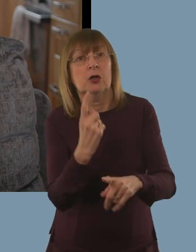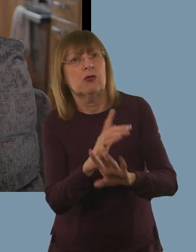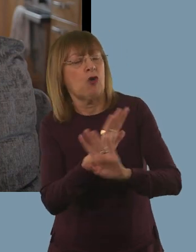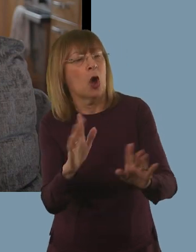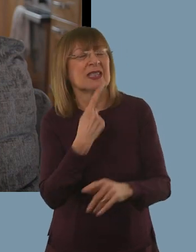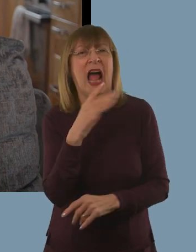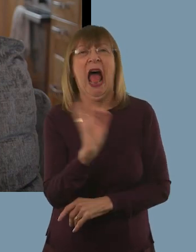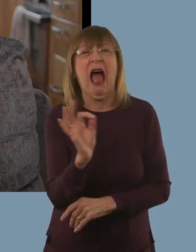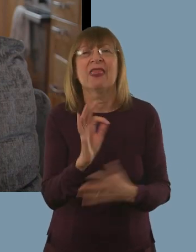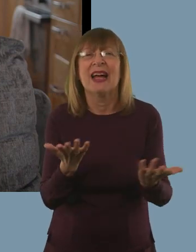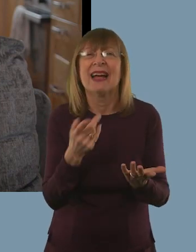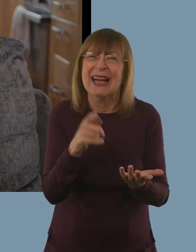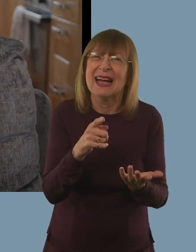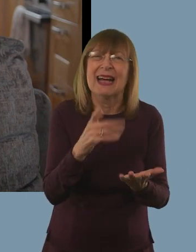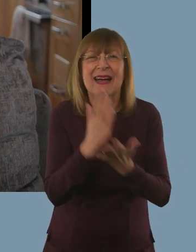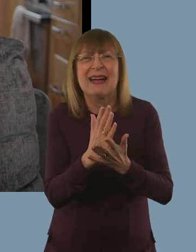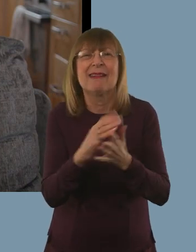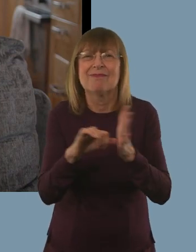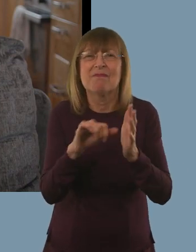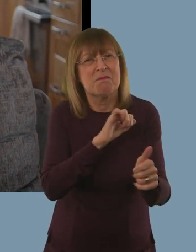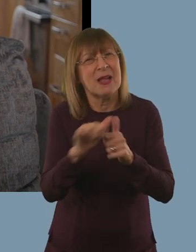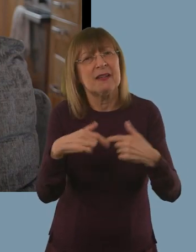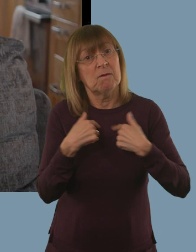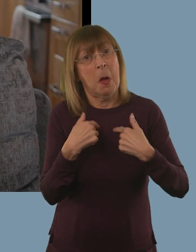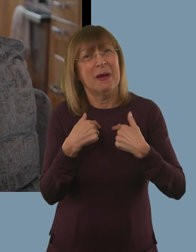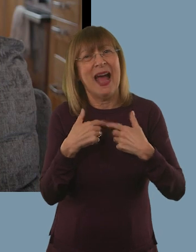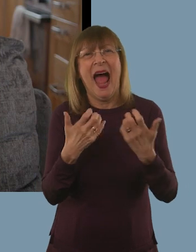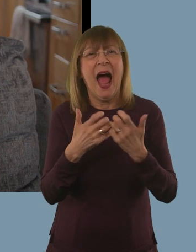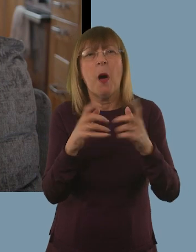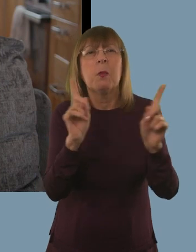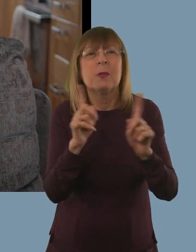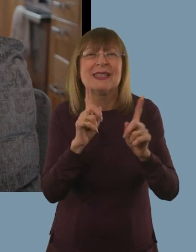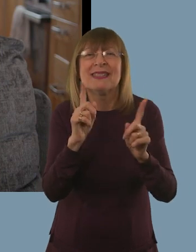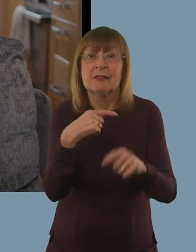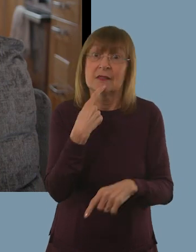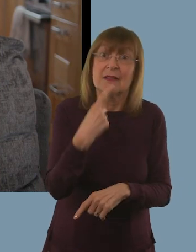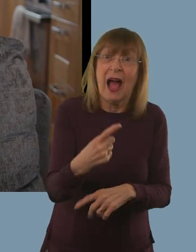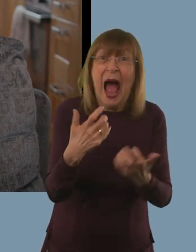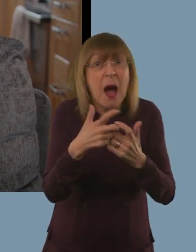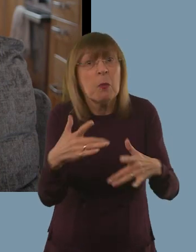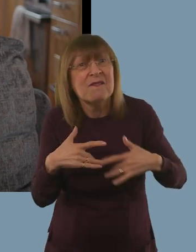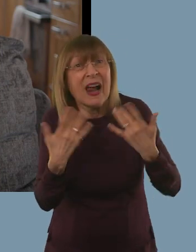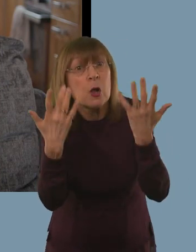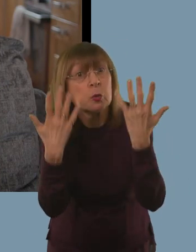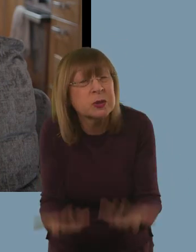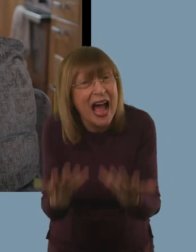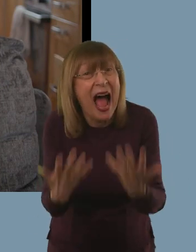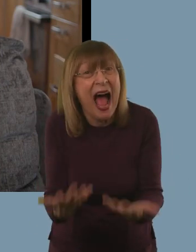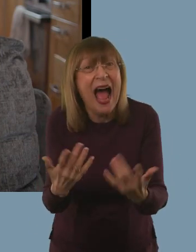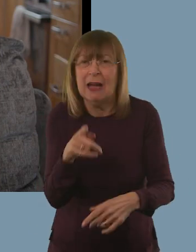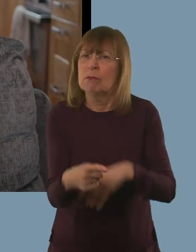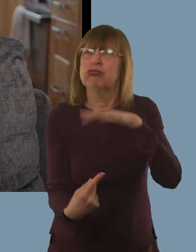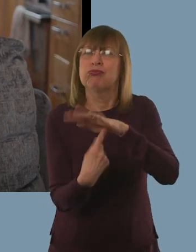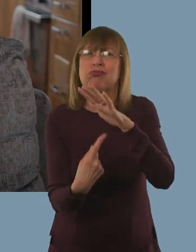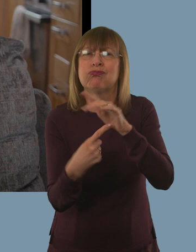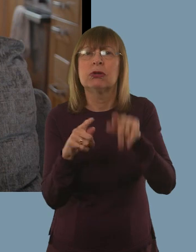talking about it. At least give them the option. And I think the best way to phrase it for me, and how I will always phrase it to people now, is, how are you